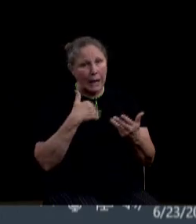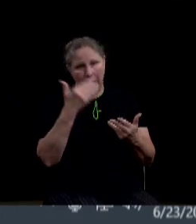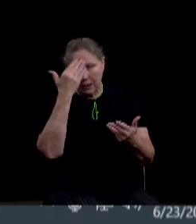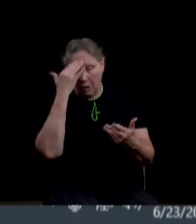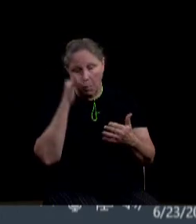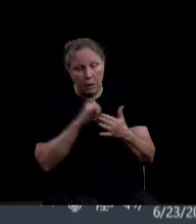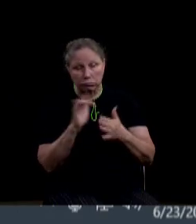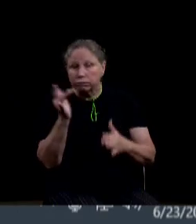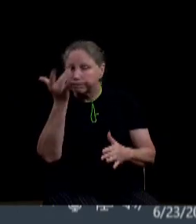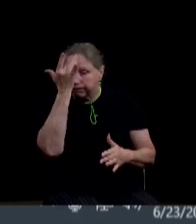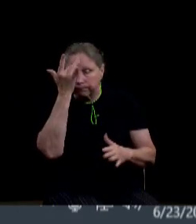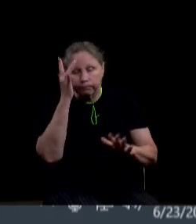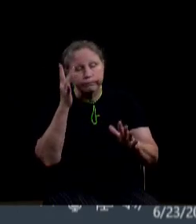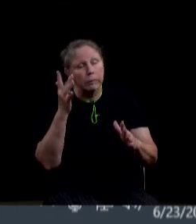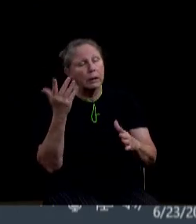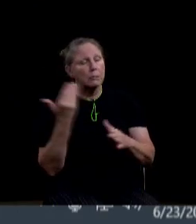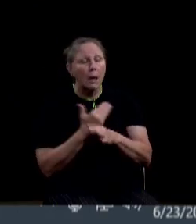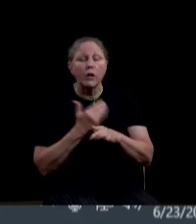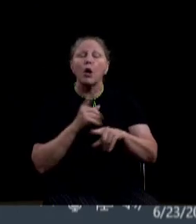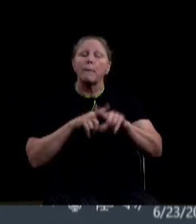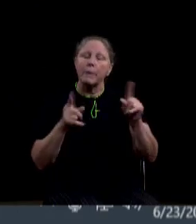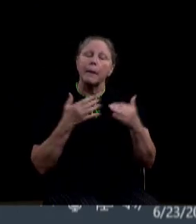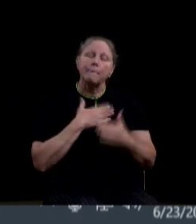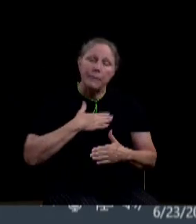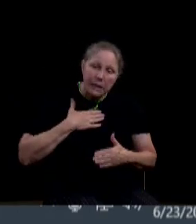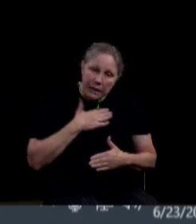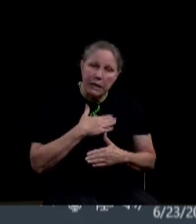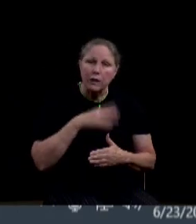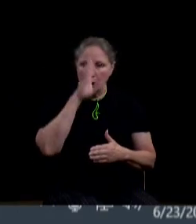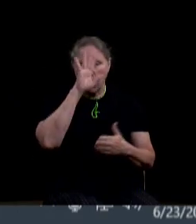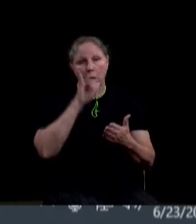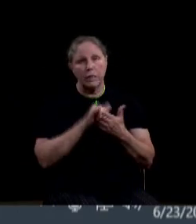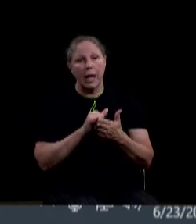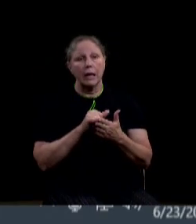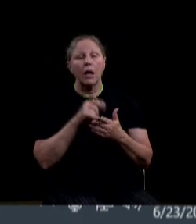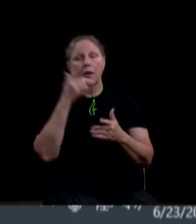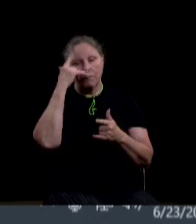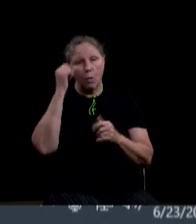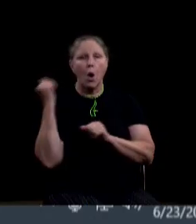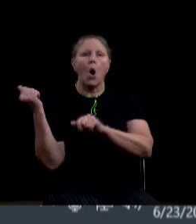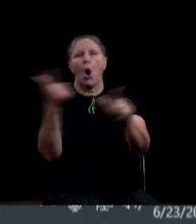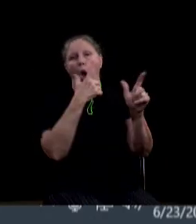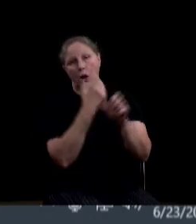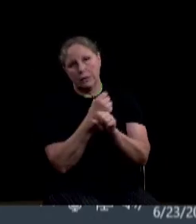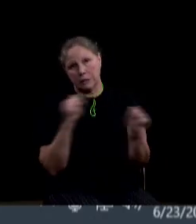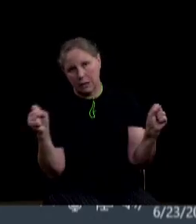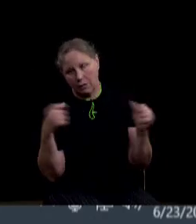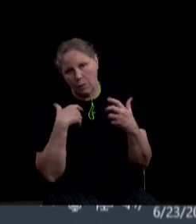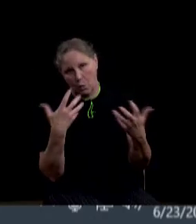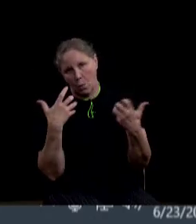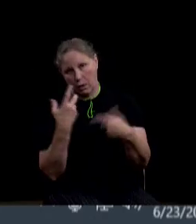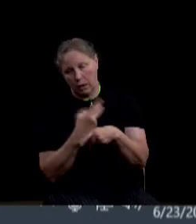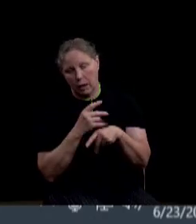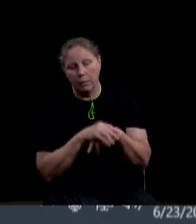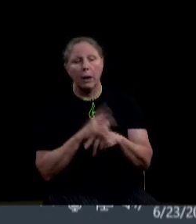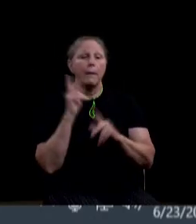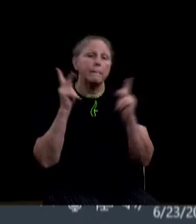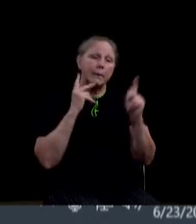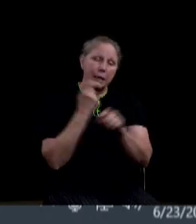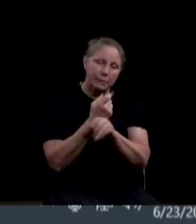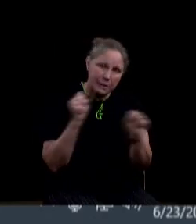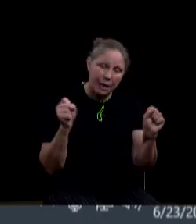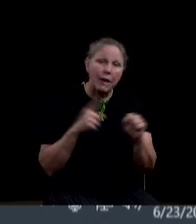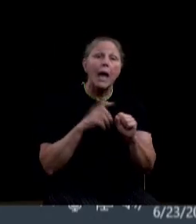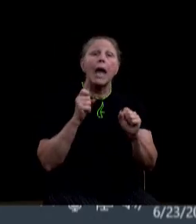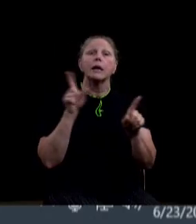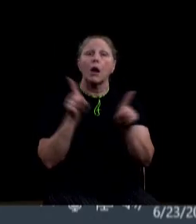know that we are doing this really for the safety of our community, for the safety of our people, and to protect those that are more susceptible